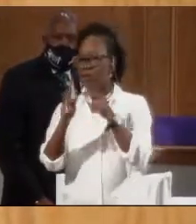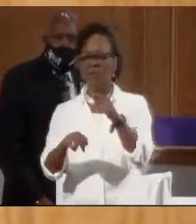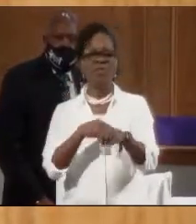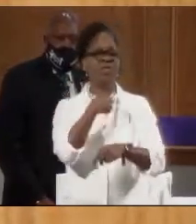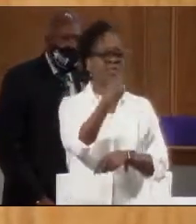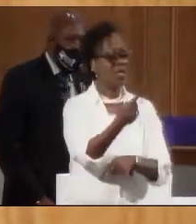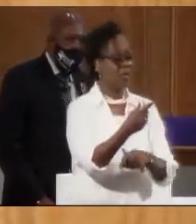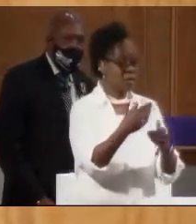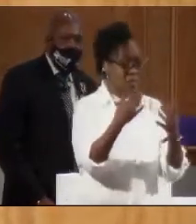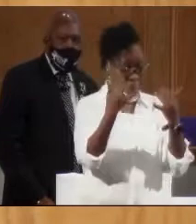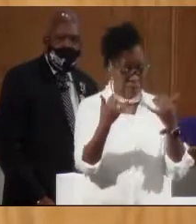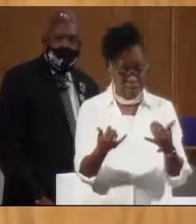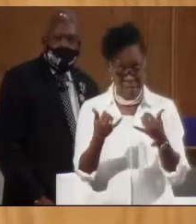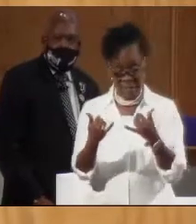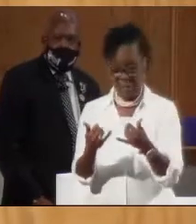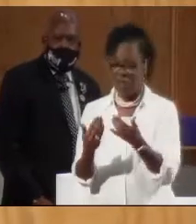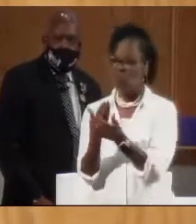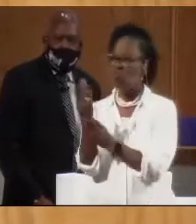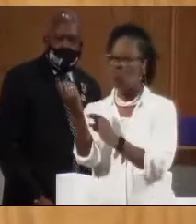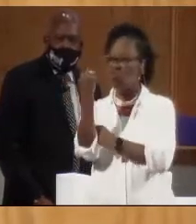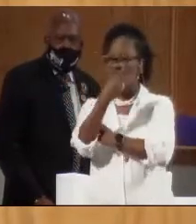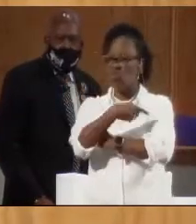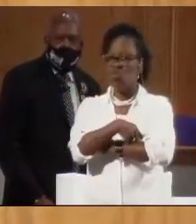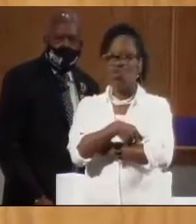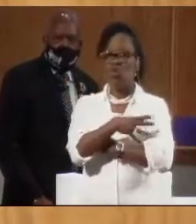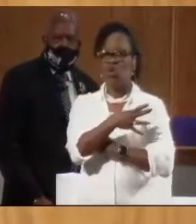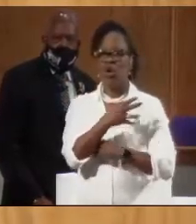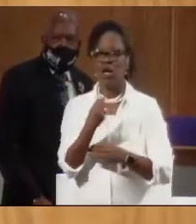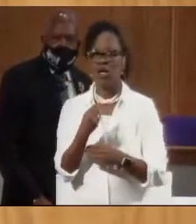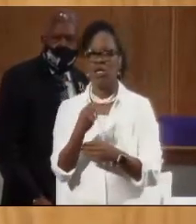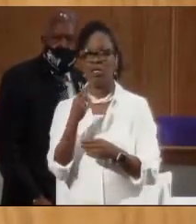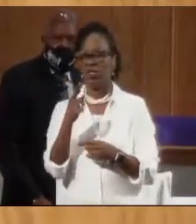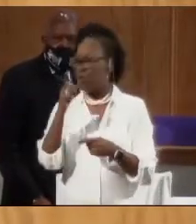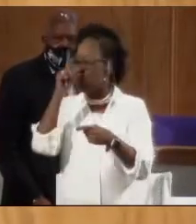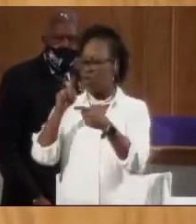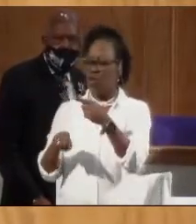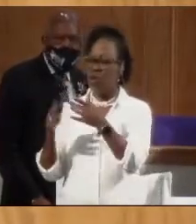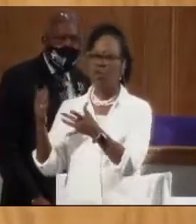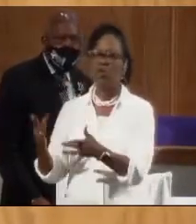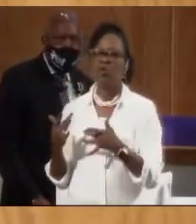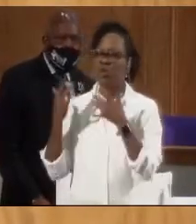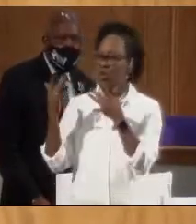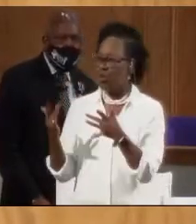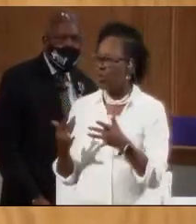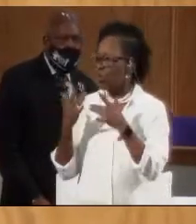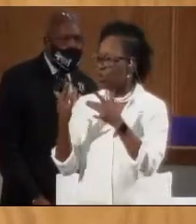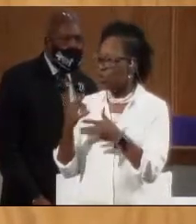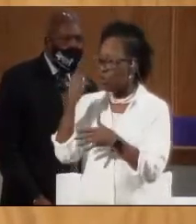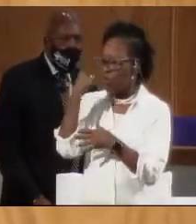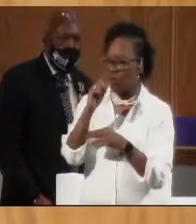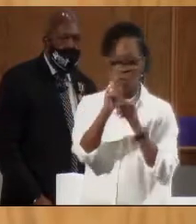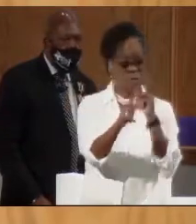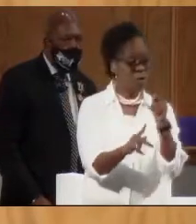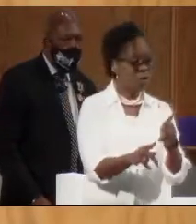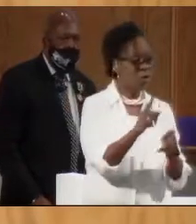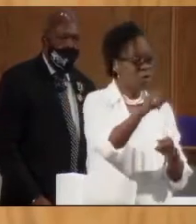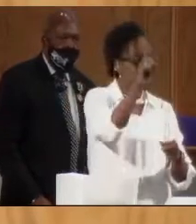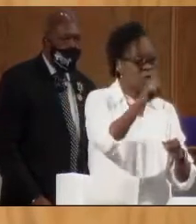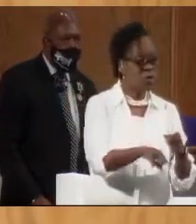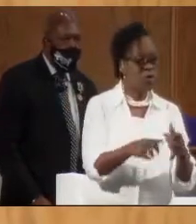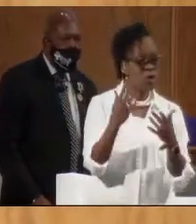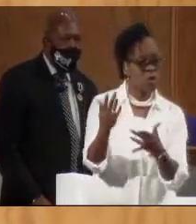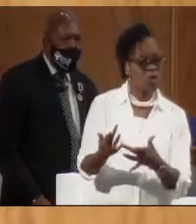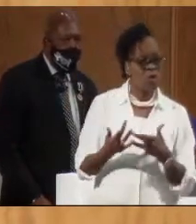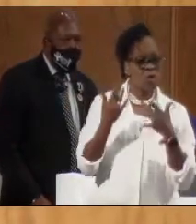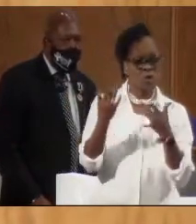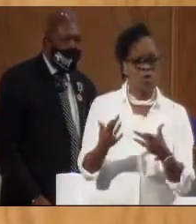a new opportunity. And you can't wait on people. You can't wait